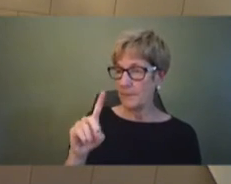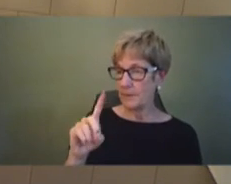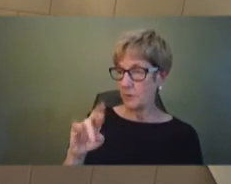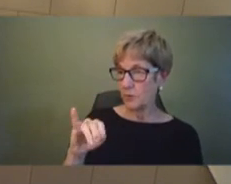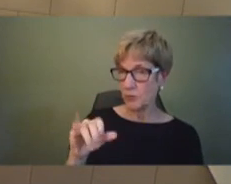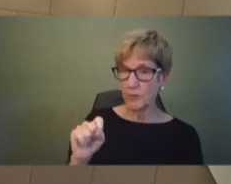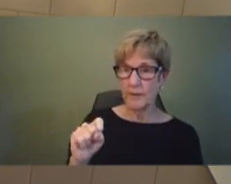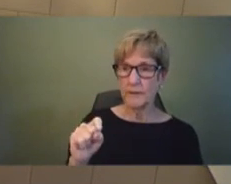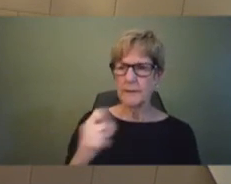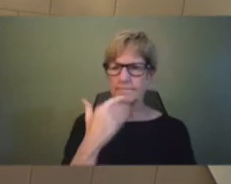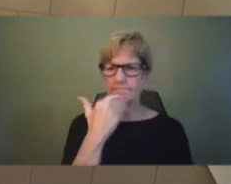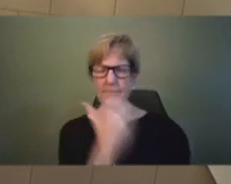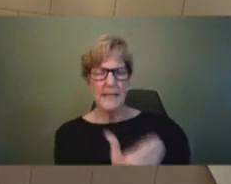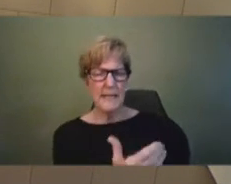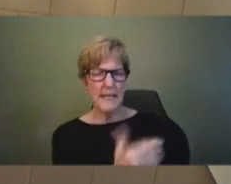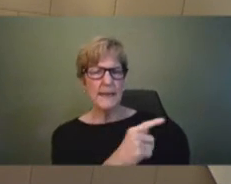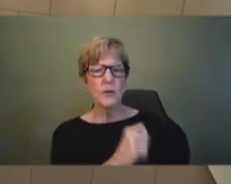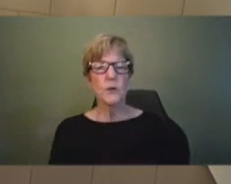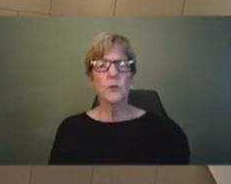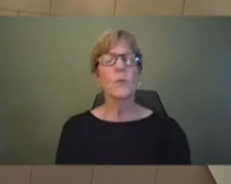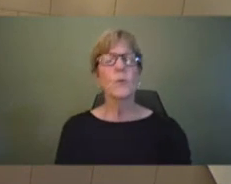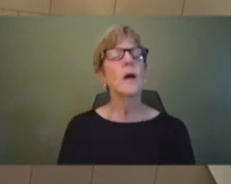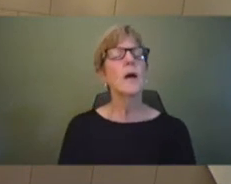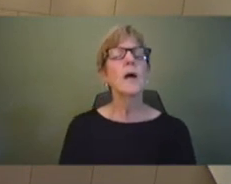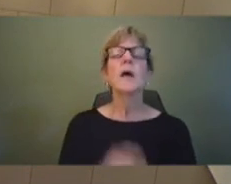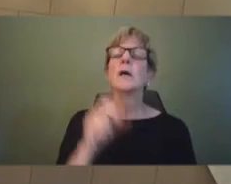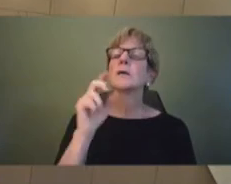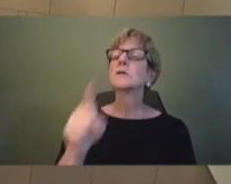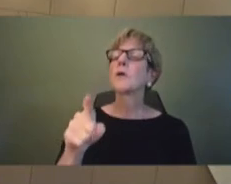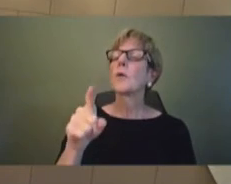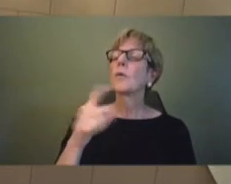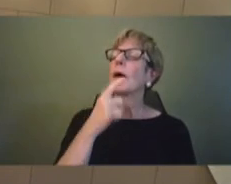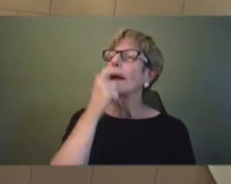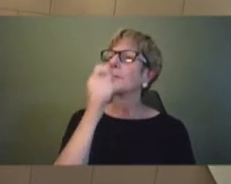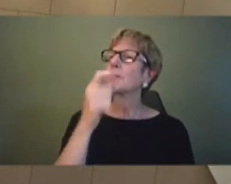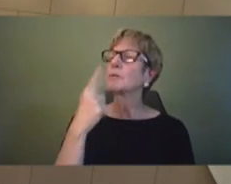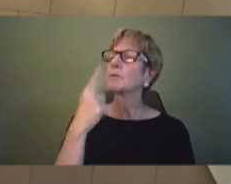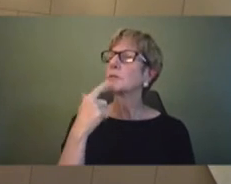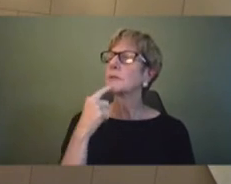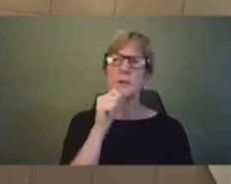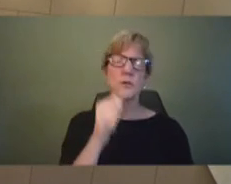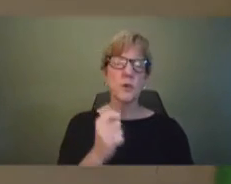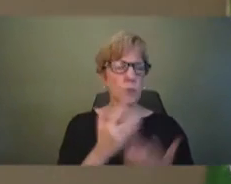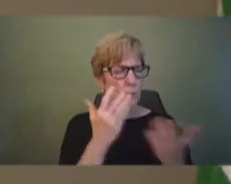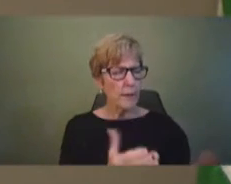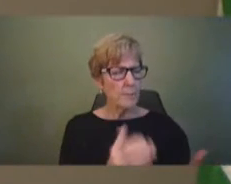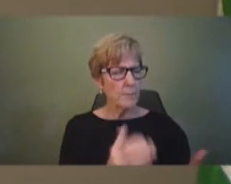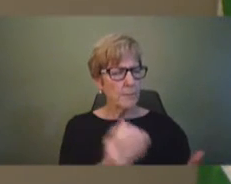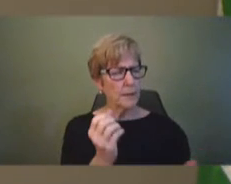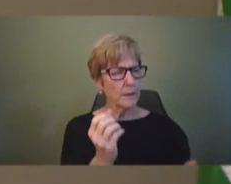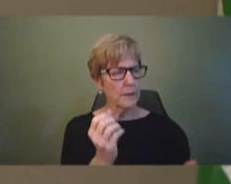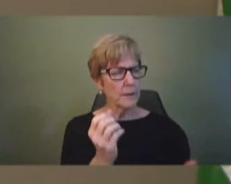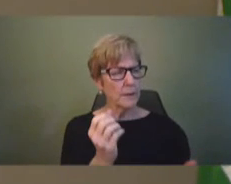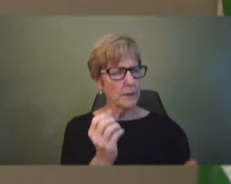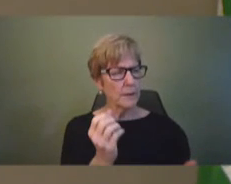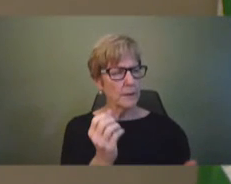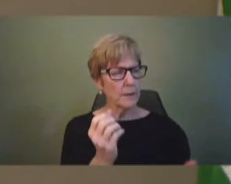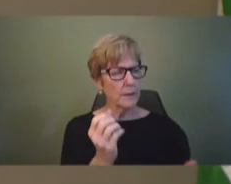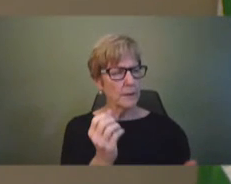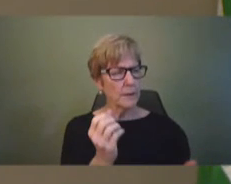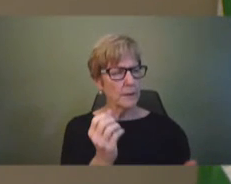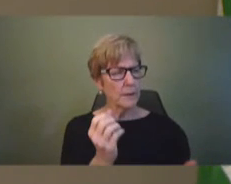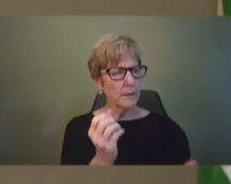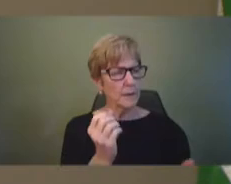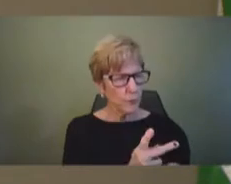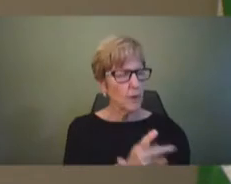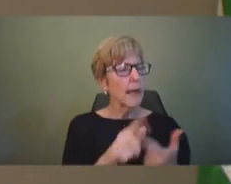mayor um so Mr Patton I'm interested that you say do not recommend approval and not recommend subject to outstanding items